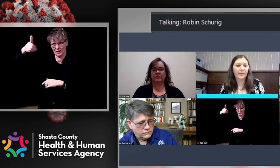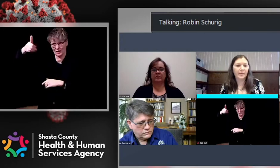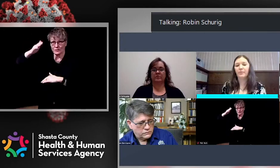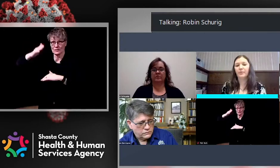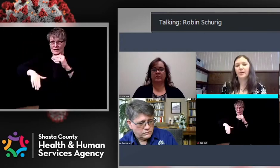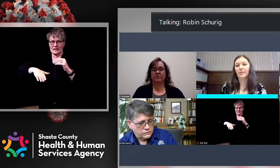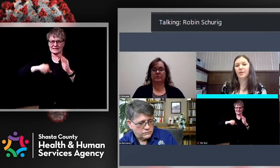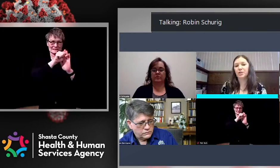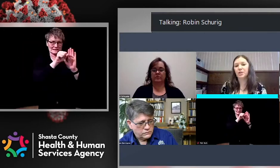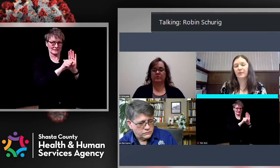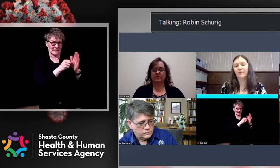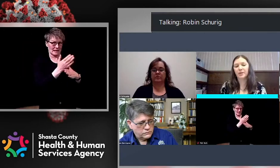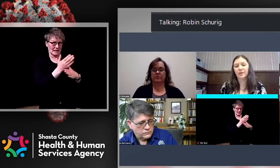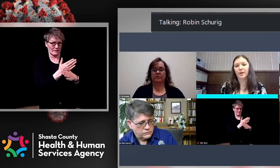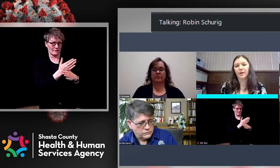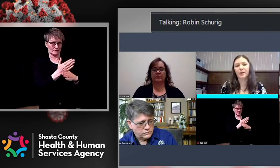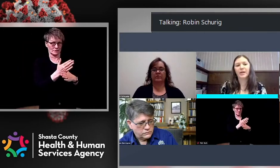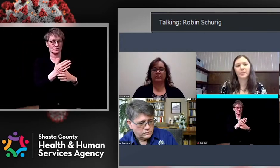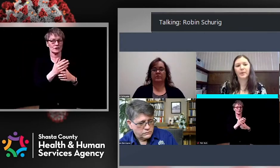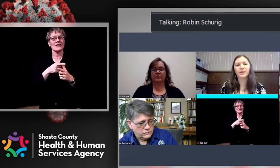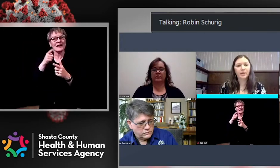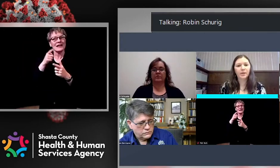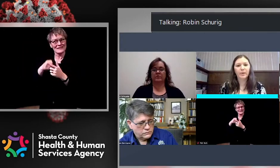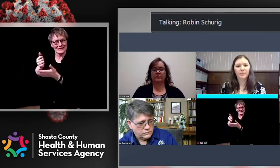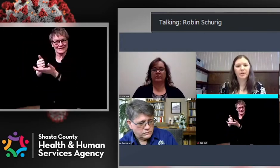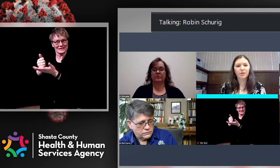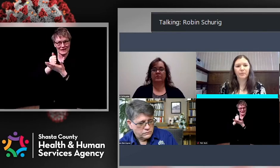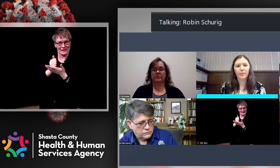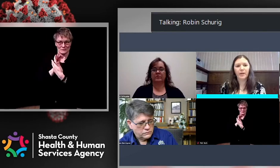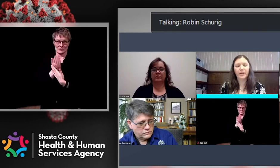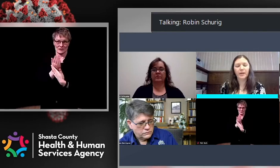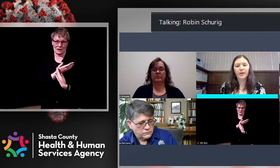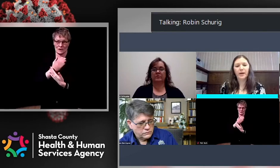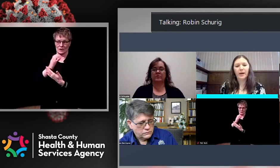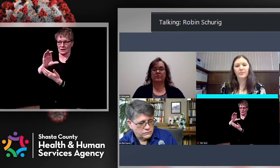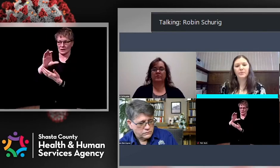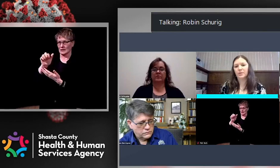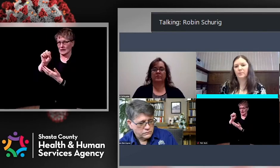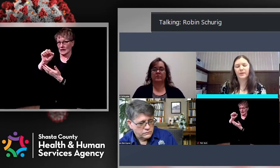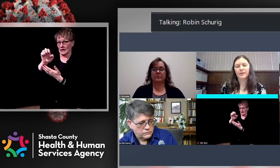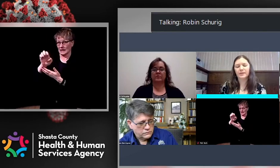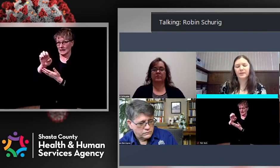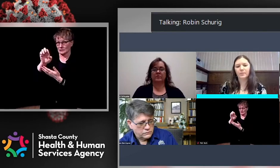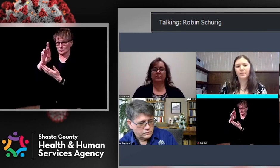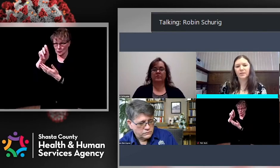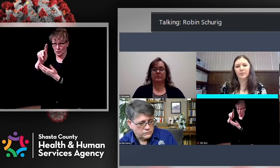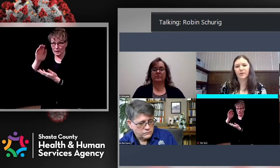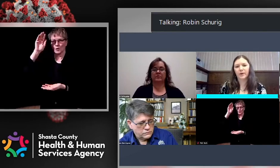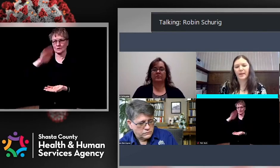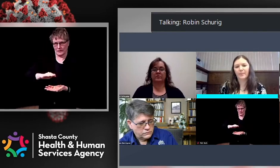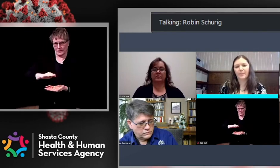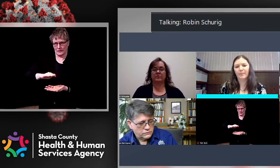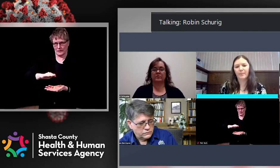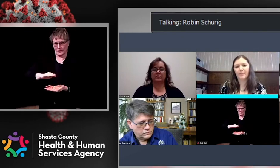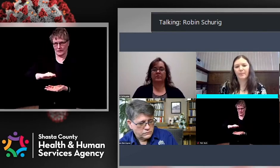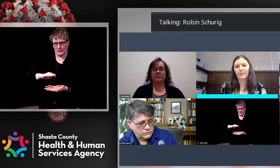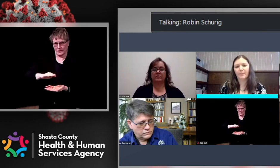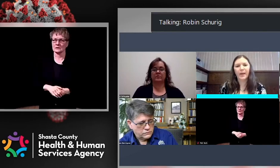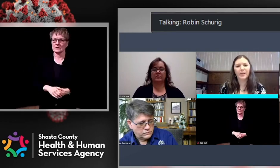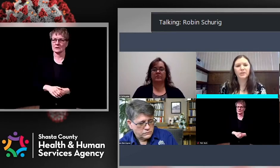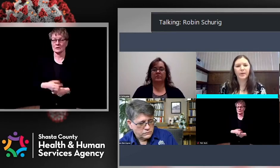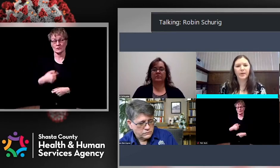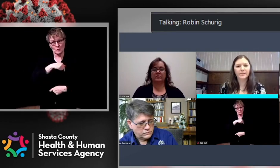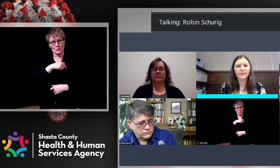usually is. We have an adjustment factor on our case rate pretty much every week. This past week, for example,